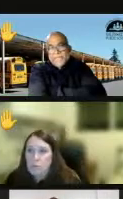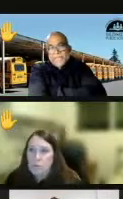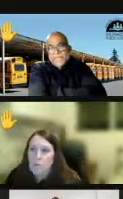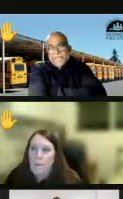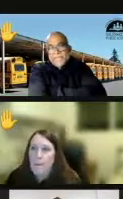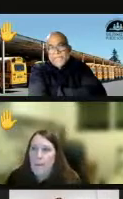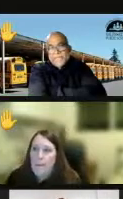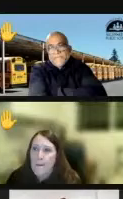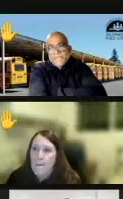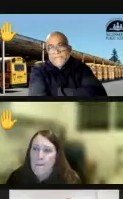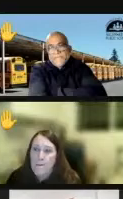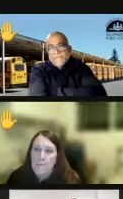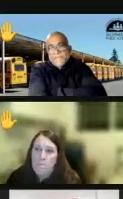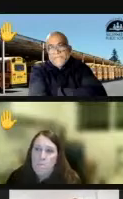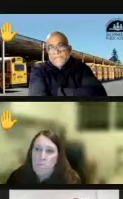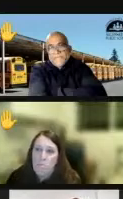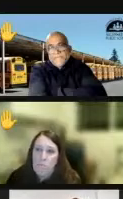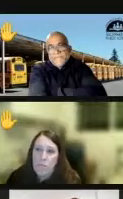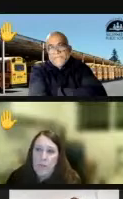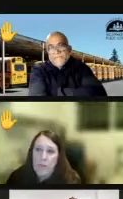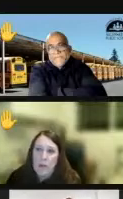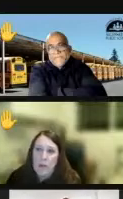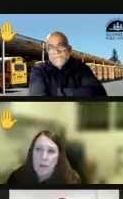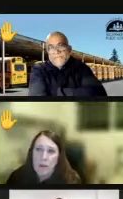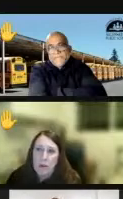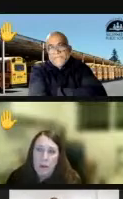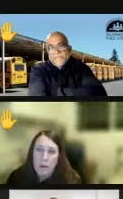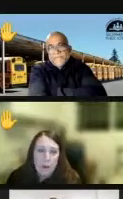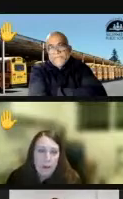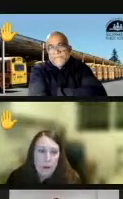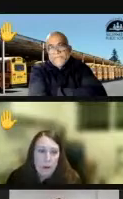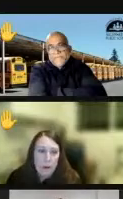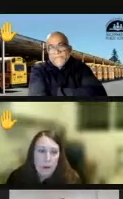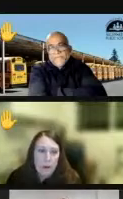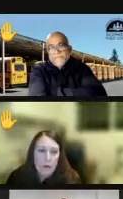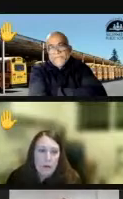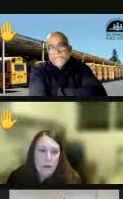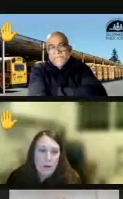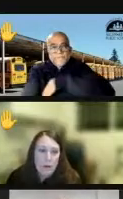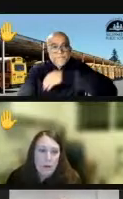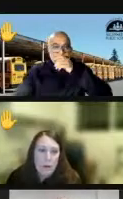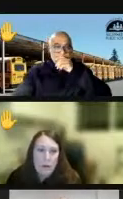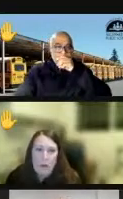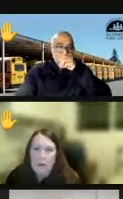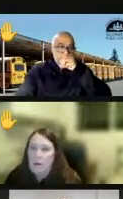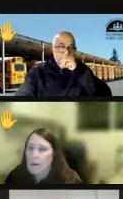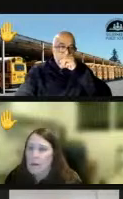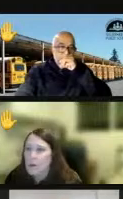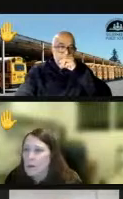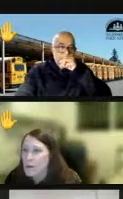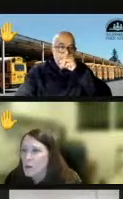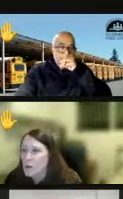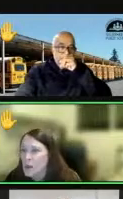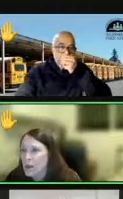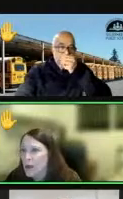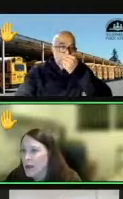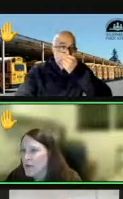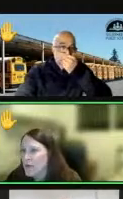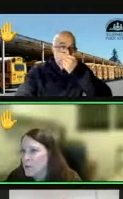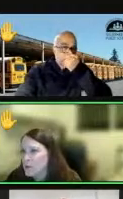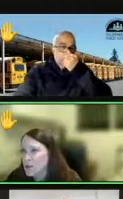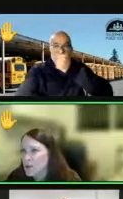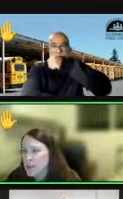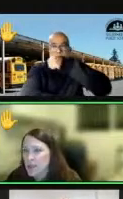That's helpful for me. Okay. Thank you, yeah. Director Hyen, do you have recommendations on the numbers? Well, I